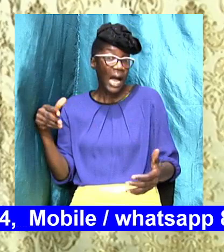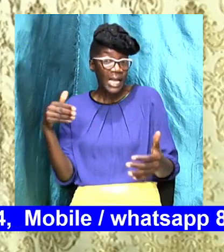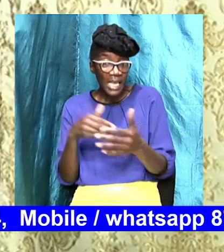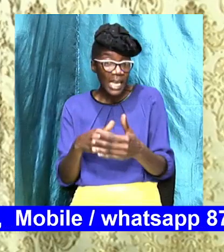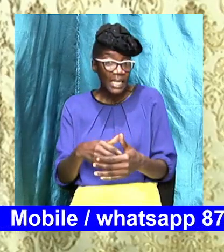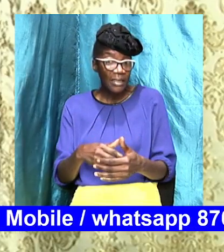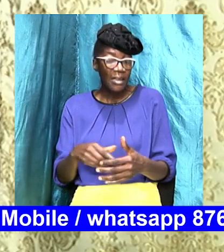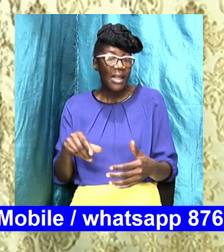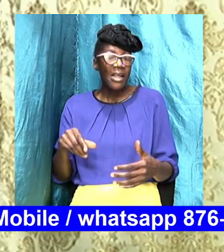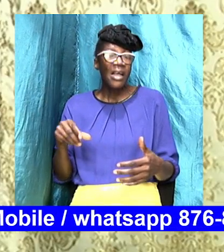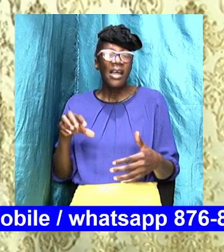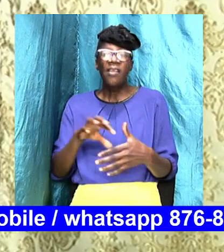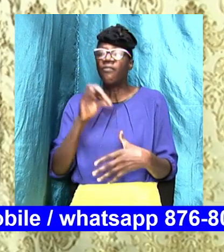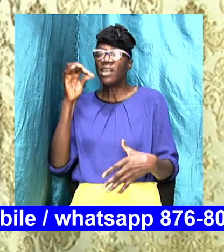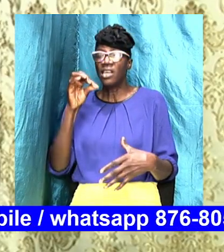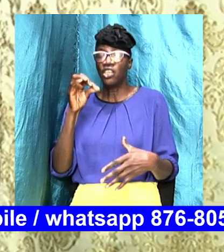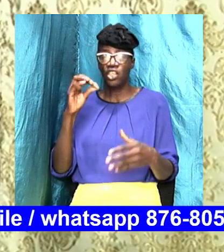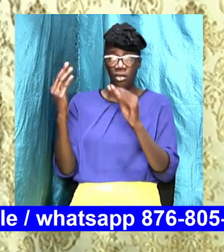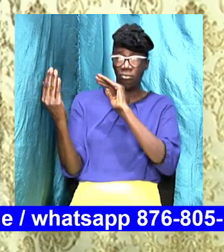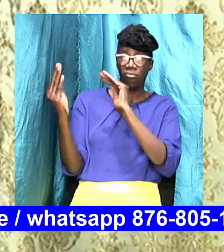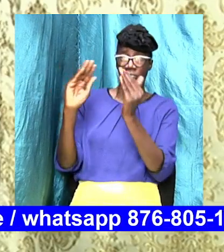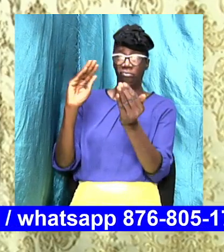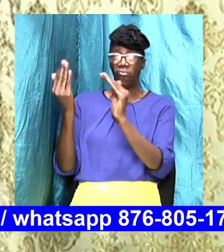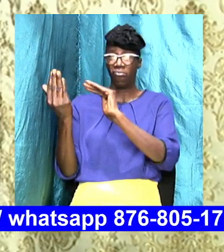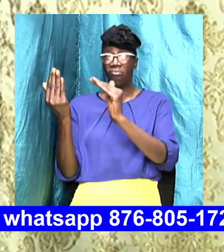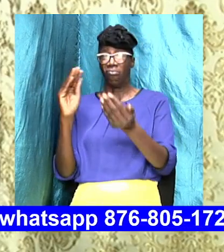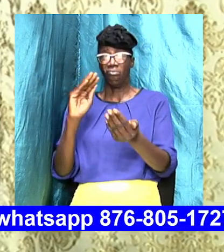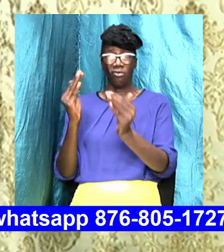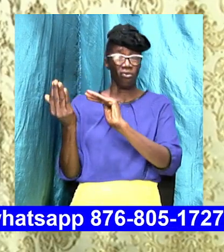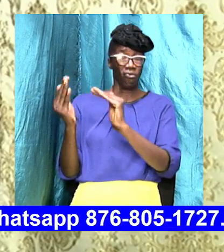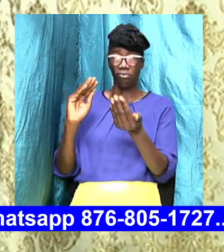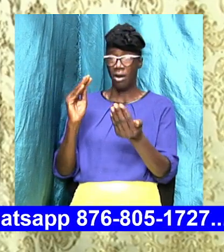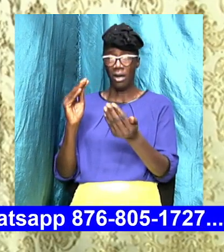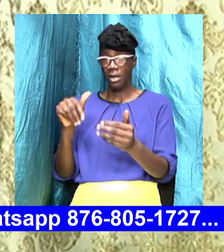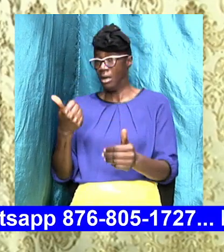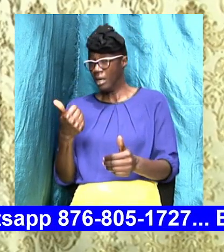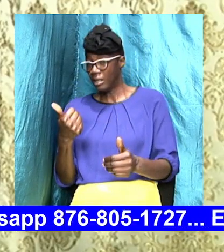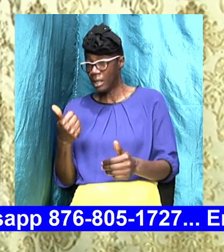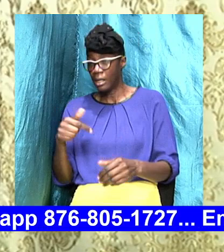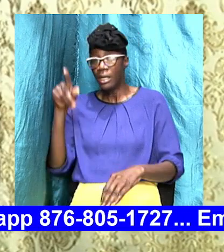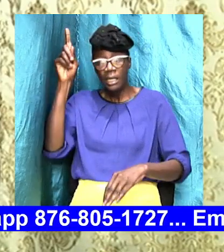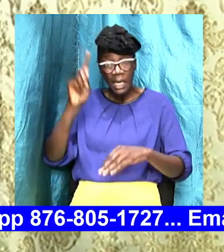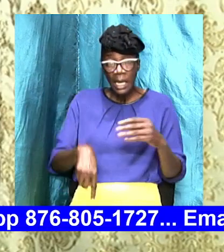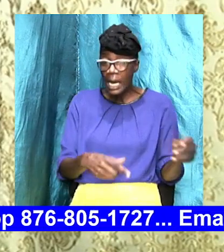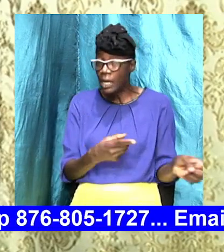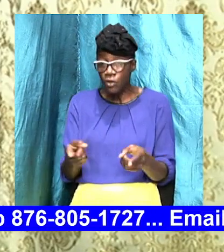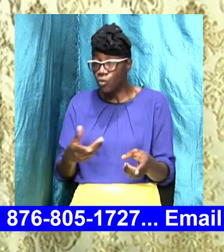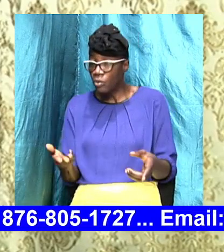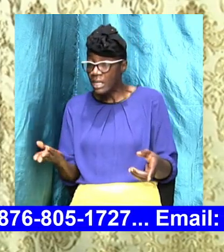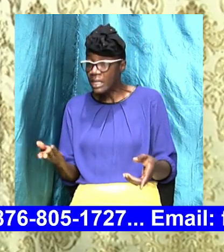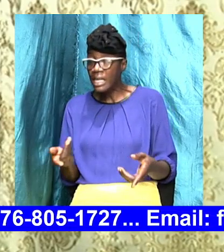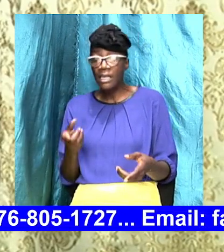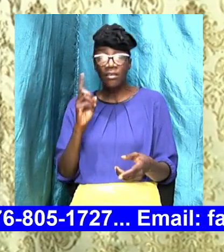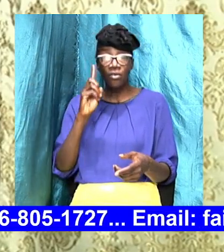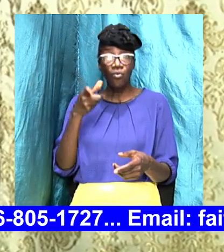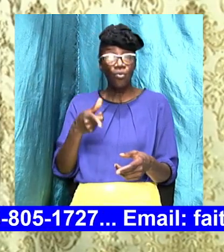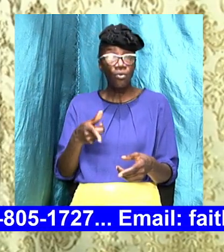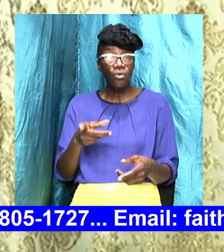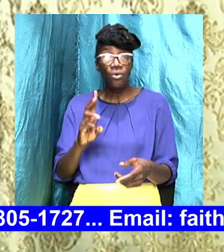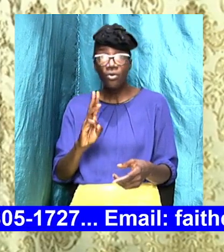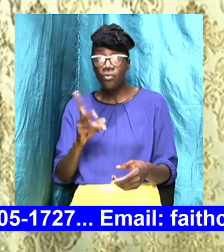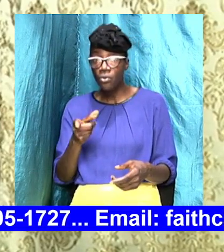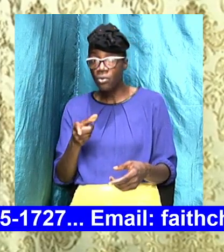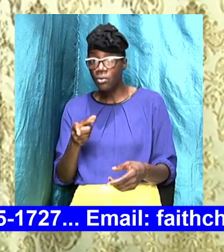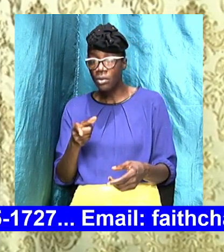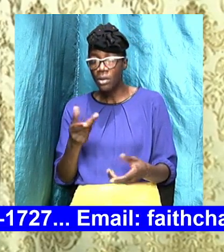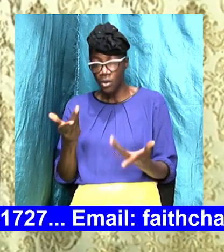And these are contrary the one to the other, so that he cannot do the things he would. I want us to